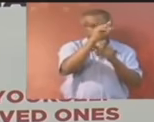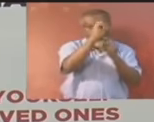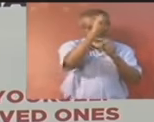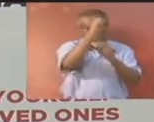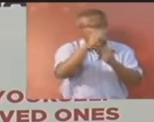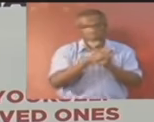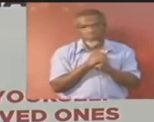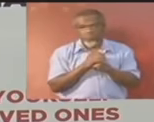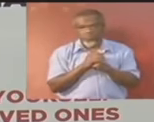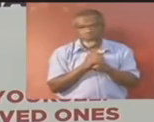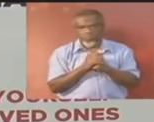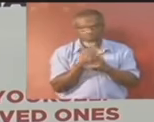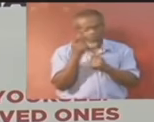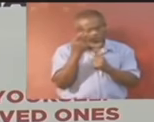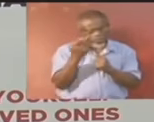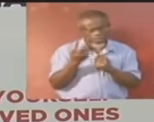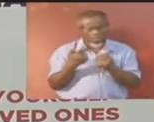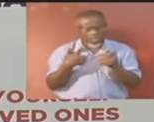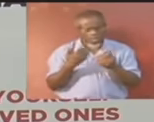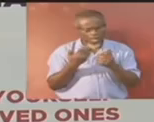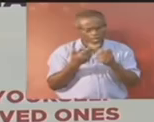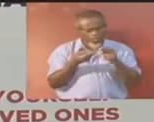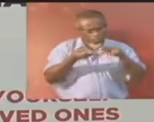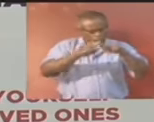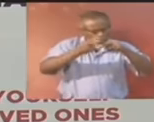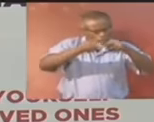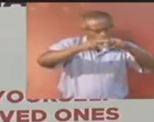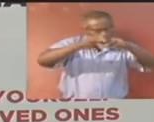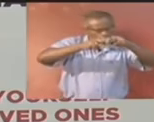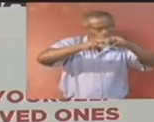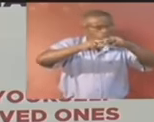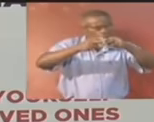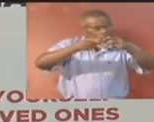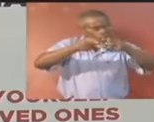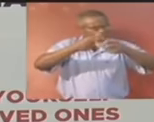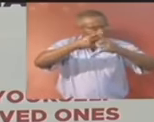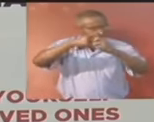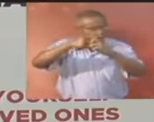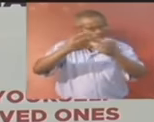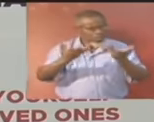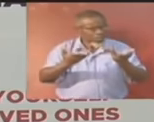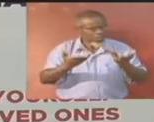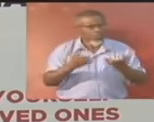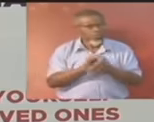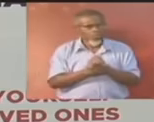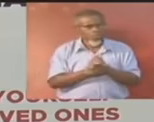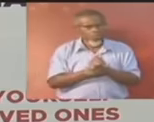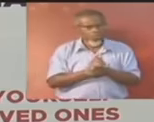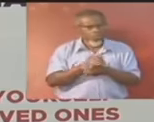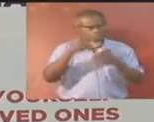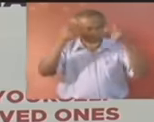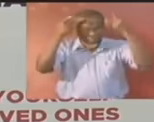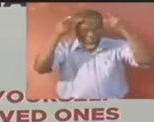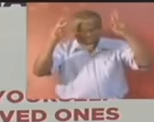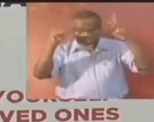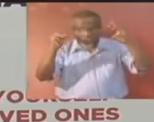in cases and the strain on the parallel healthcare system, as well as other factors, the Honorable Prime